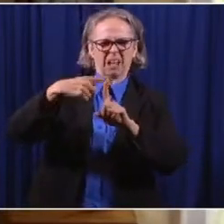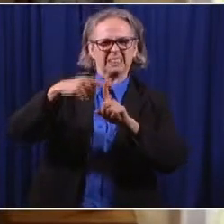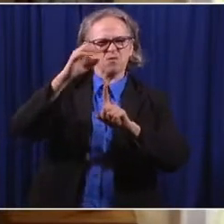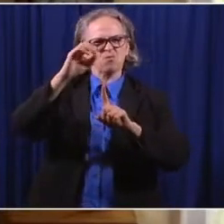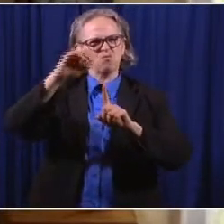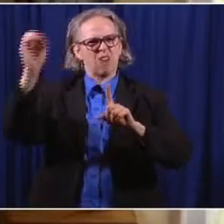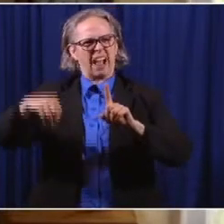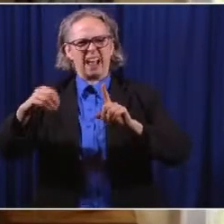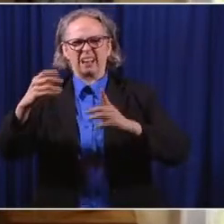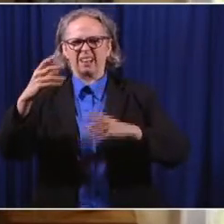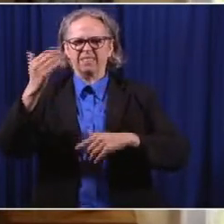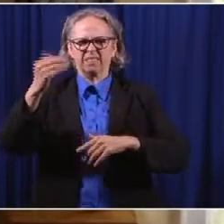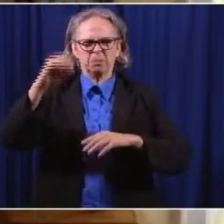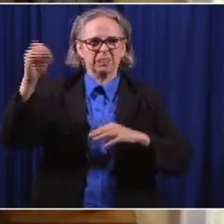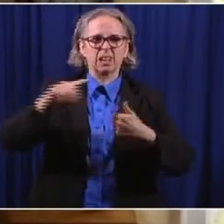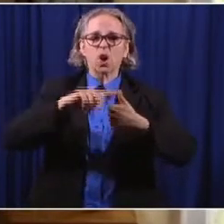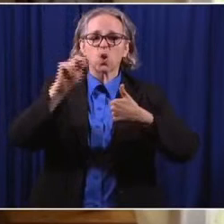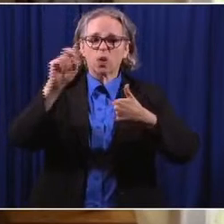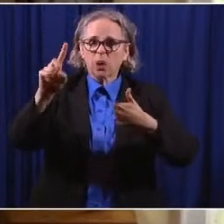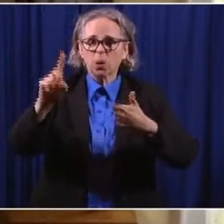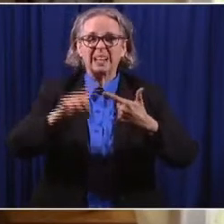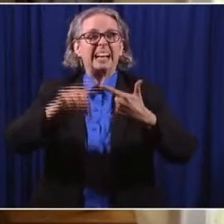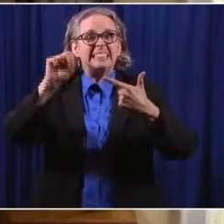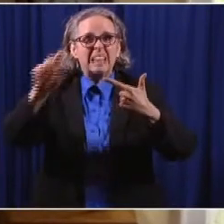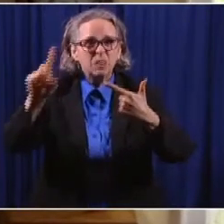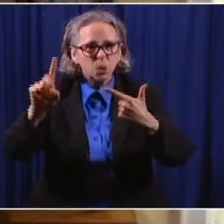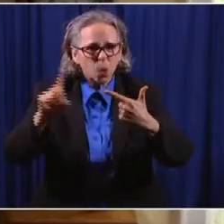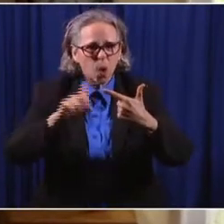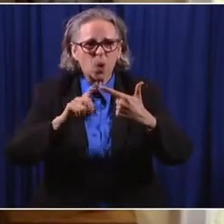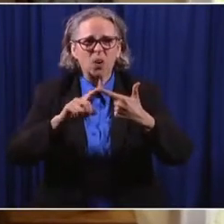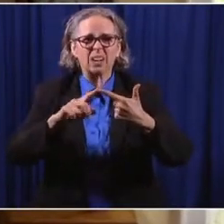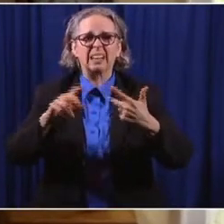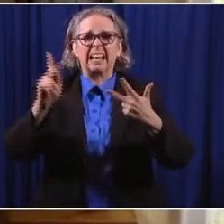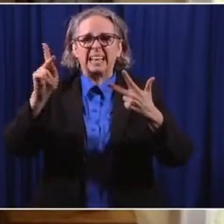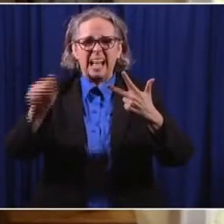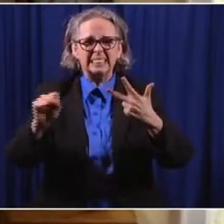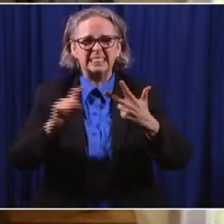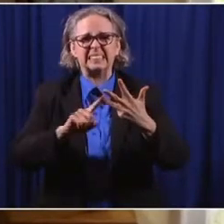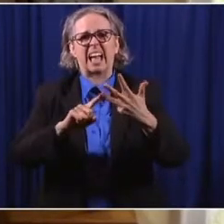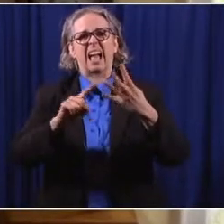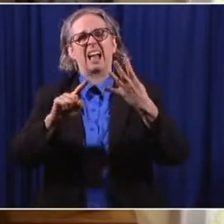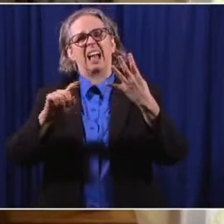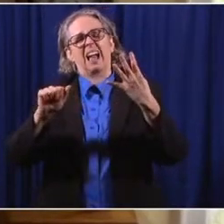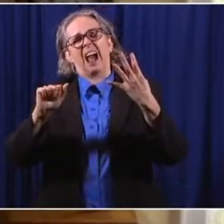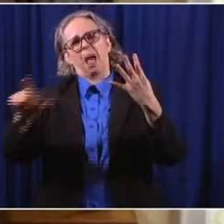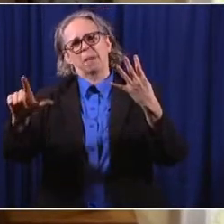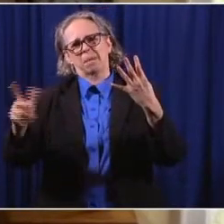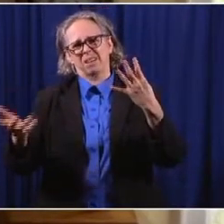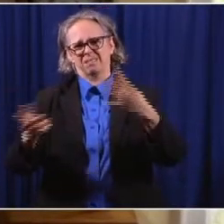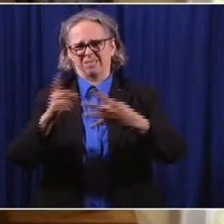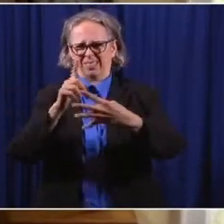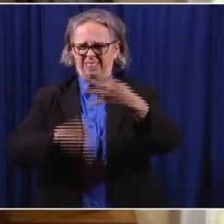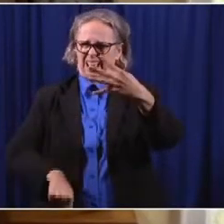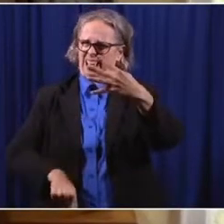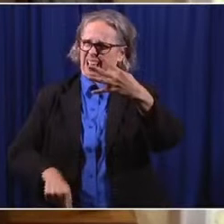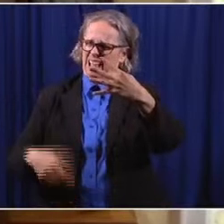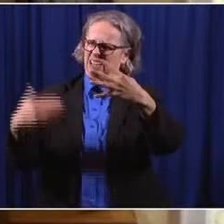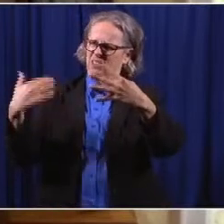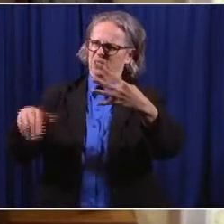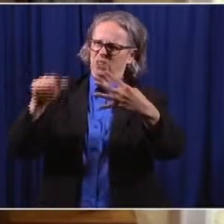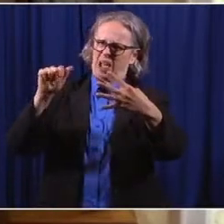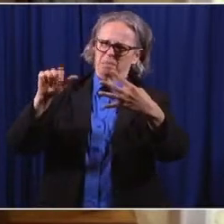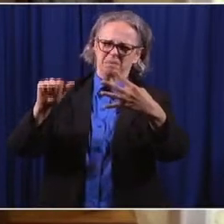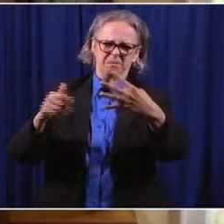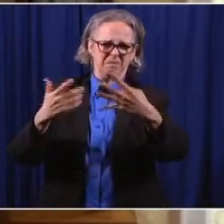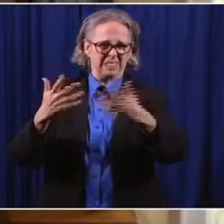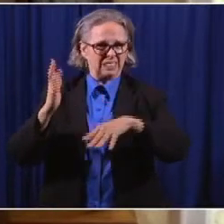Dakota, Kansas, and Alabama. So again, we just advise people, if you're going, understand that that's a high